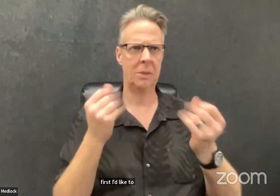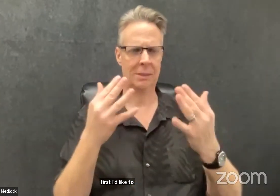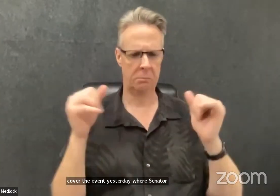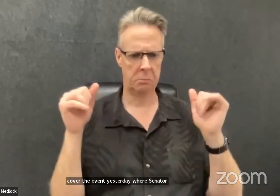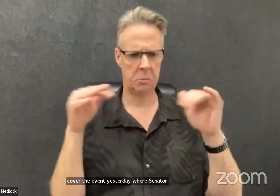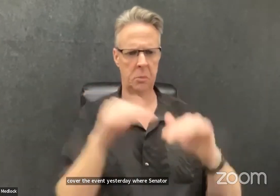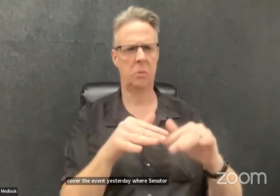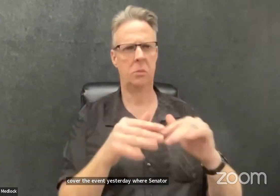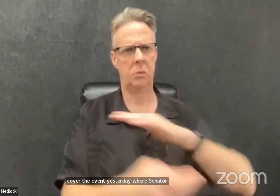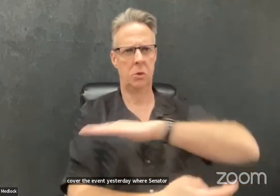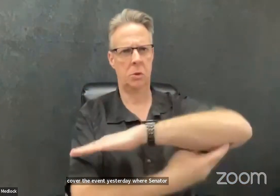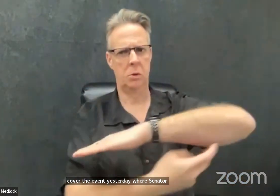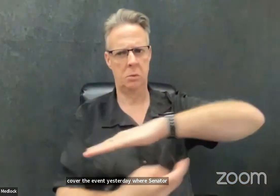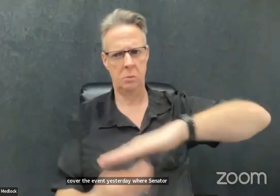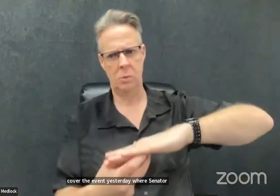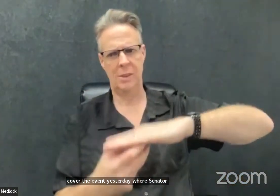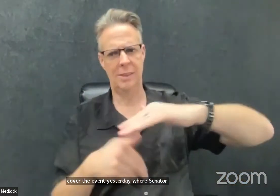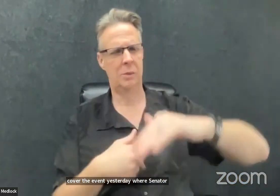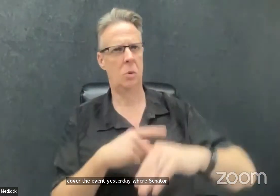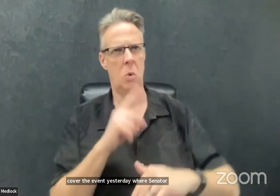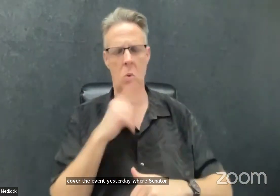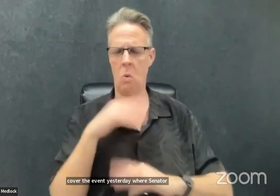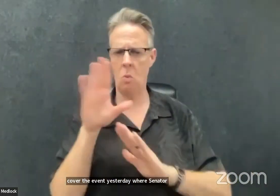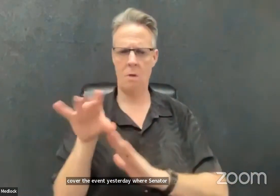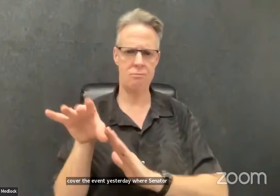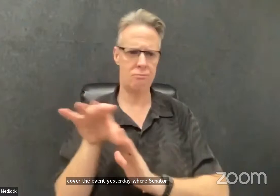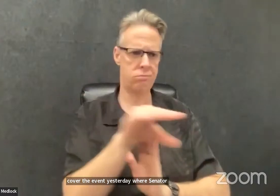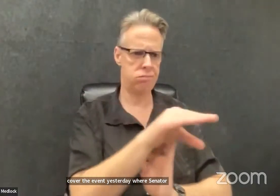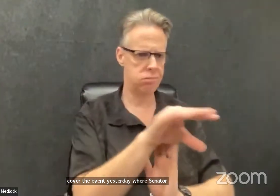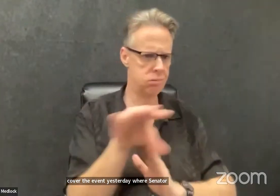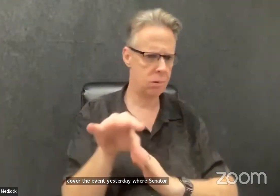base of the bridge. We got great coverage,